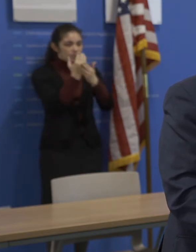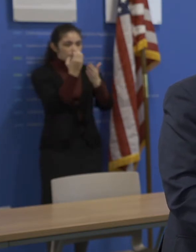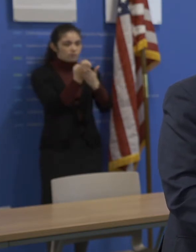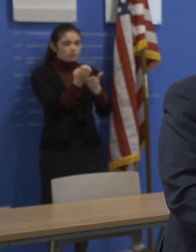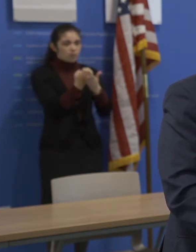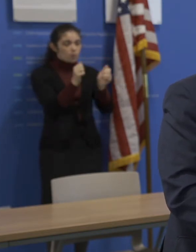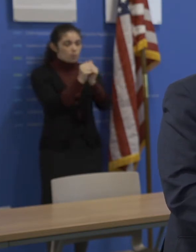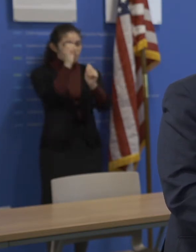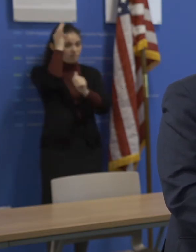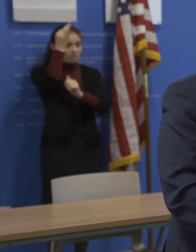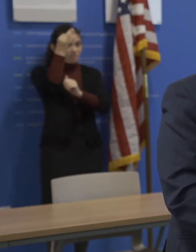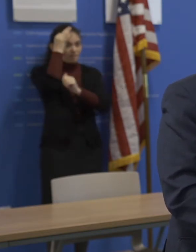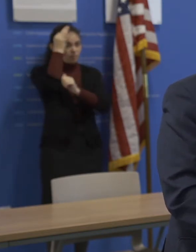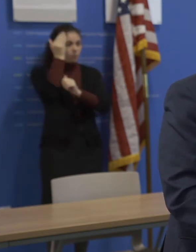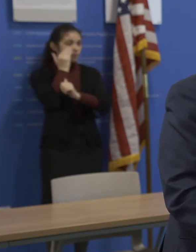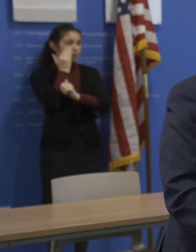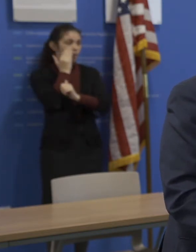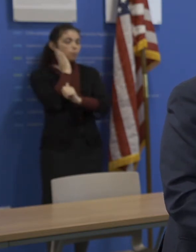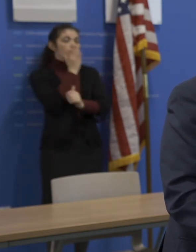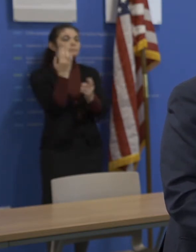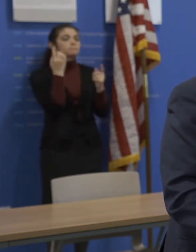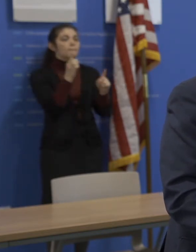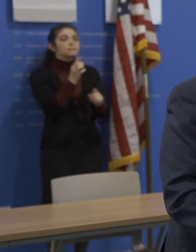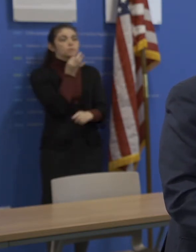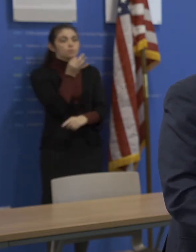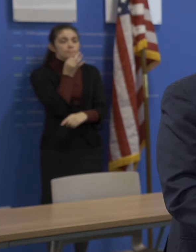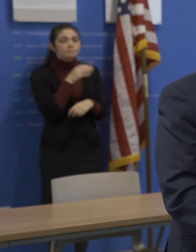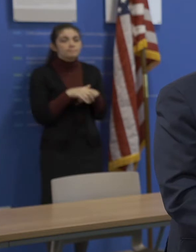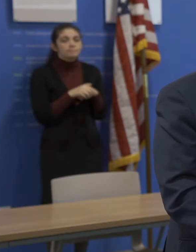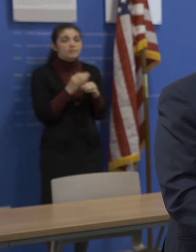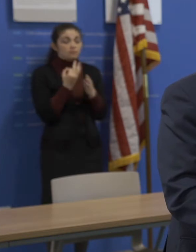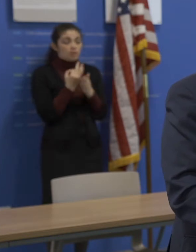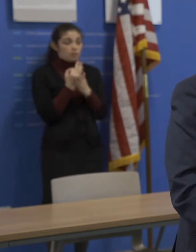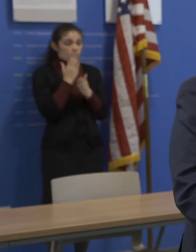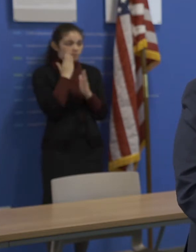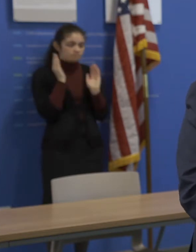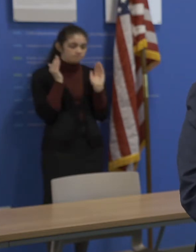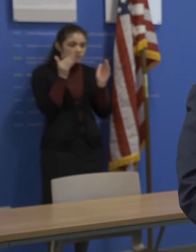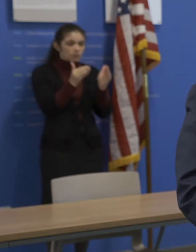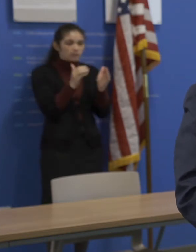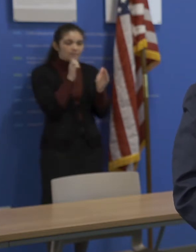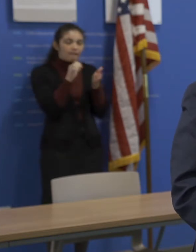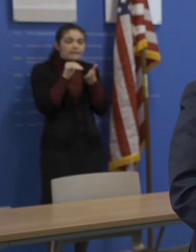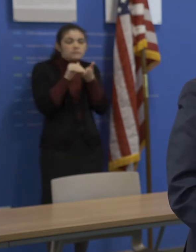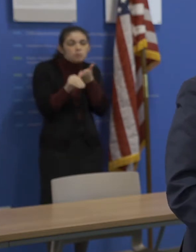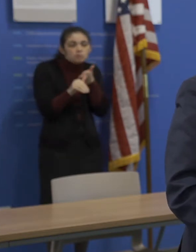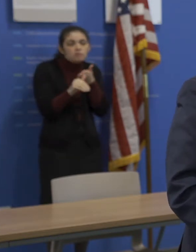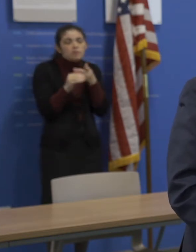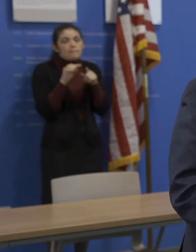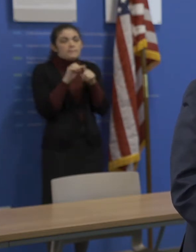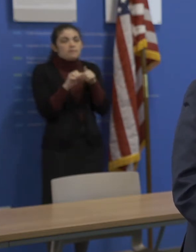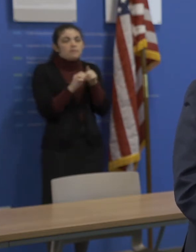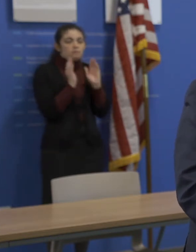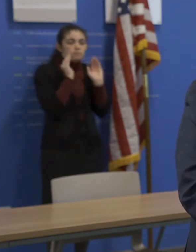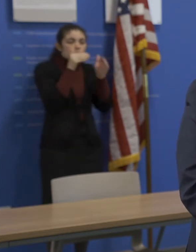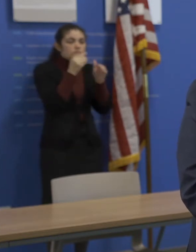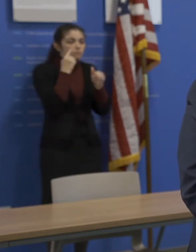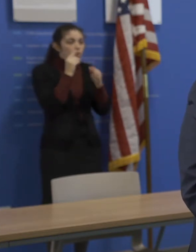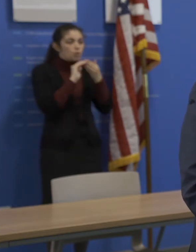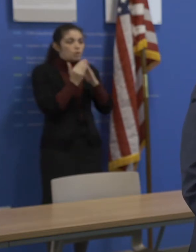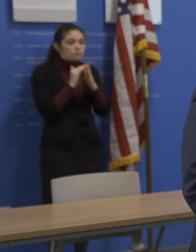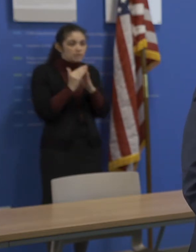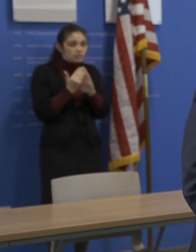the federal resources that we know are coming. The fund will have a focus, though not exclusively. It'll focus on